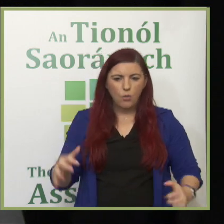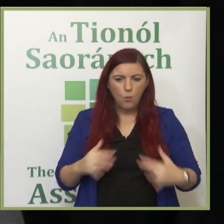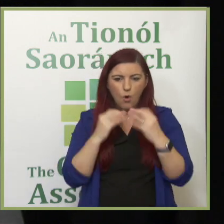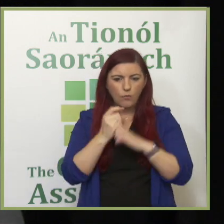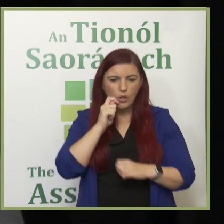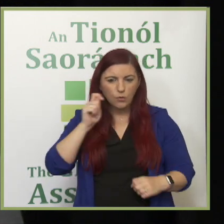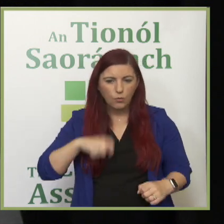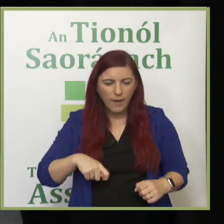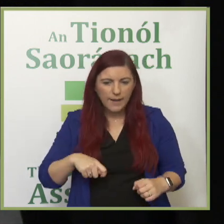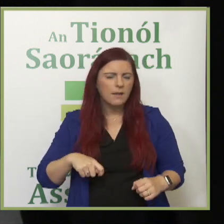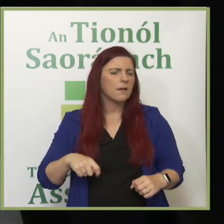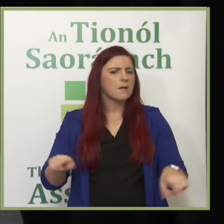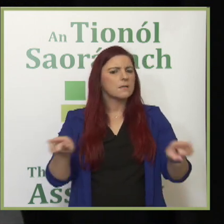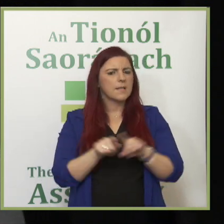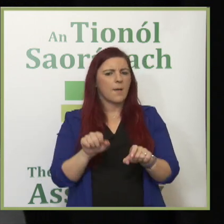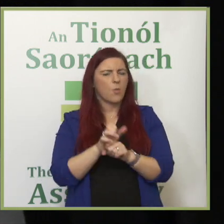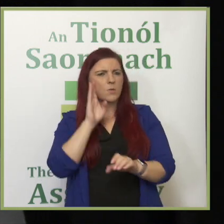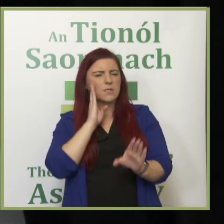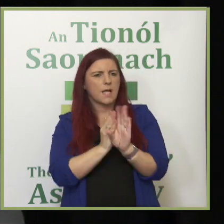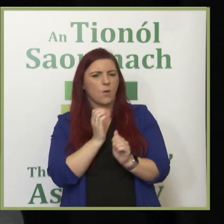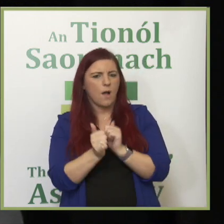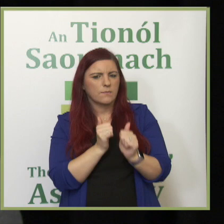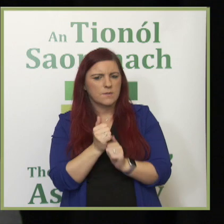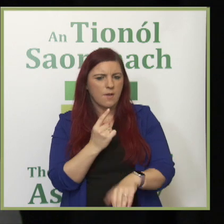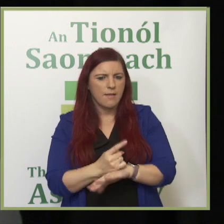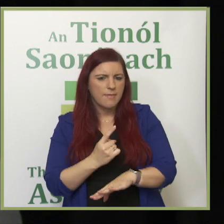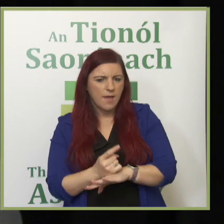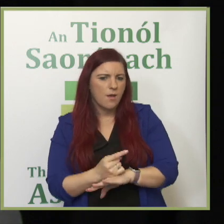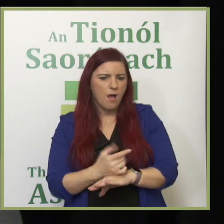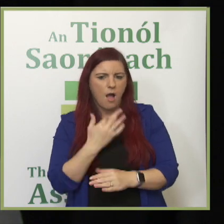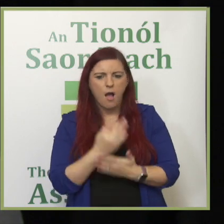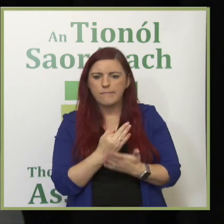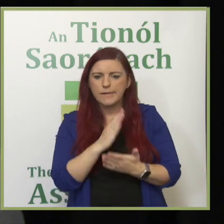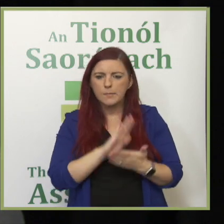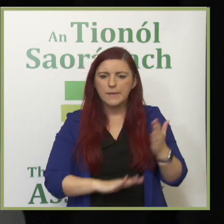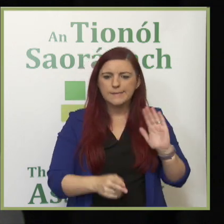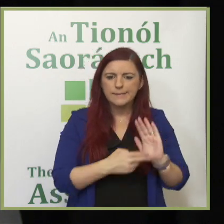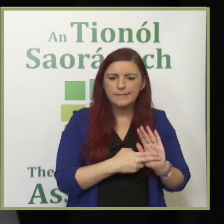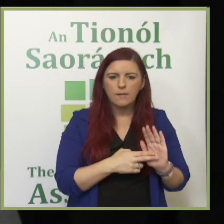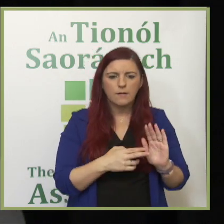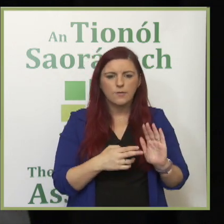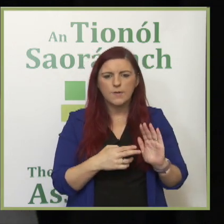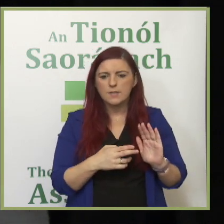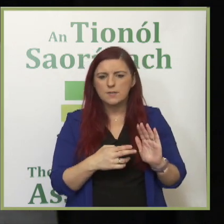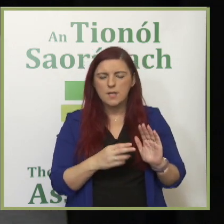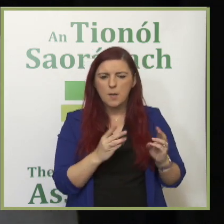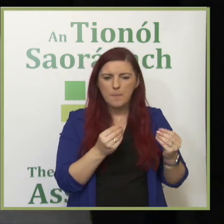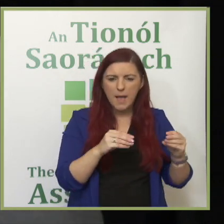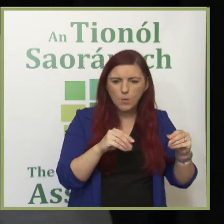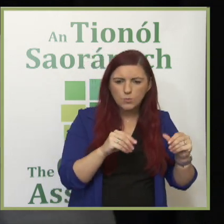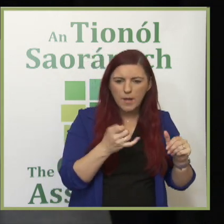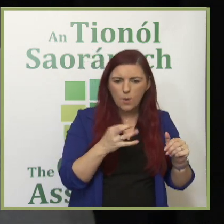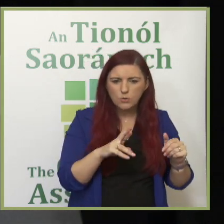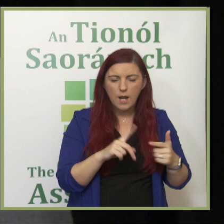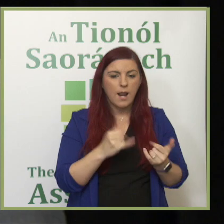psychoactive potential can appear as a drug, often mislabeled in mixtures or powders. A key example of